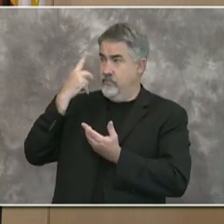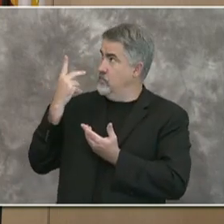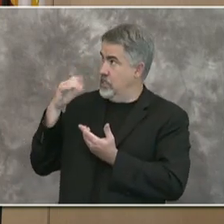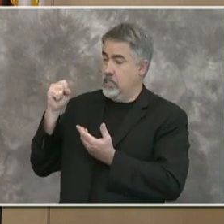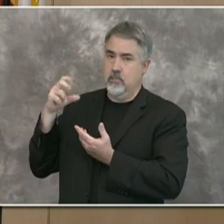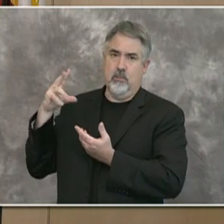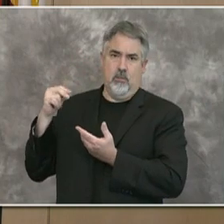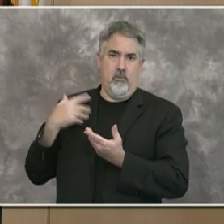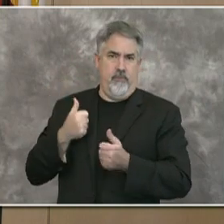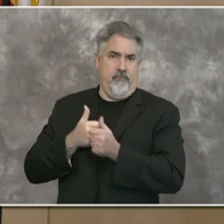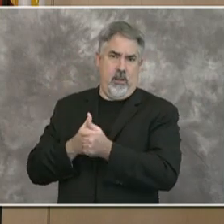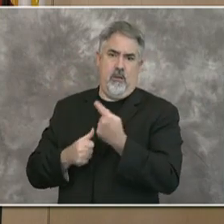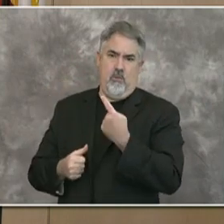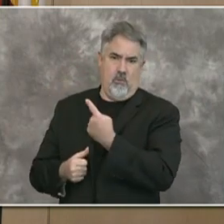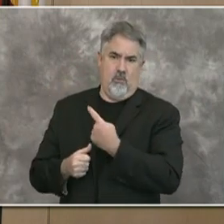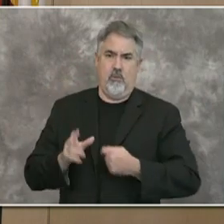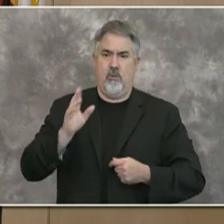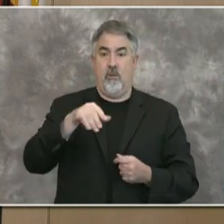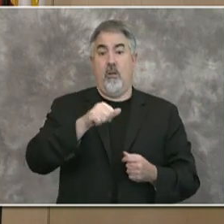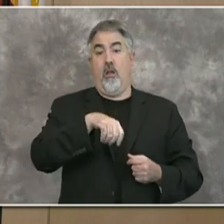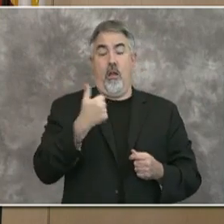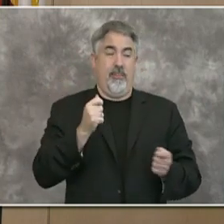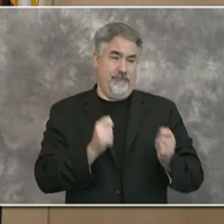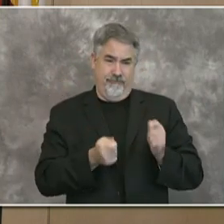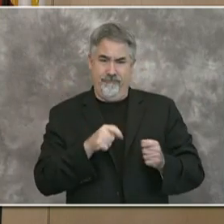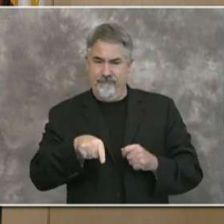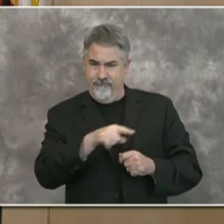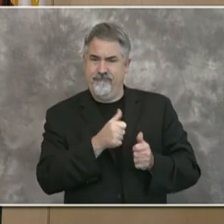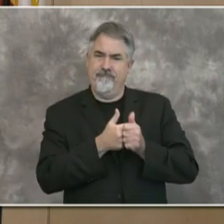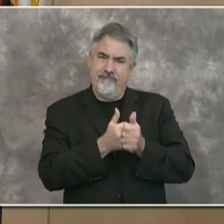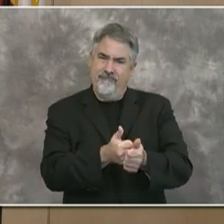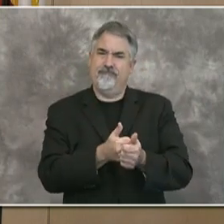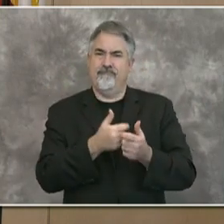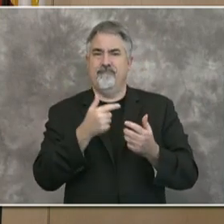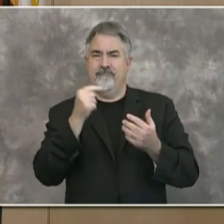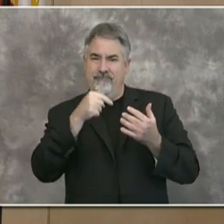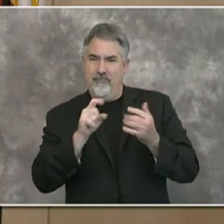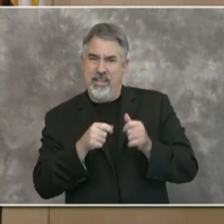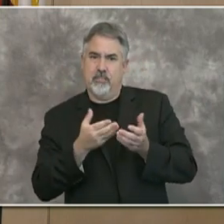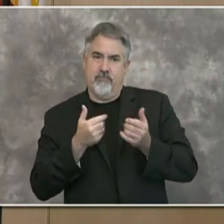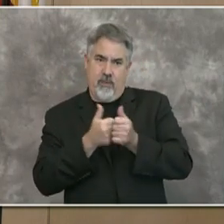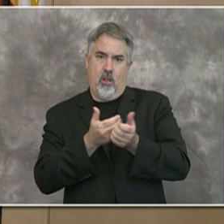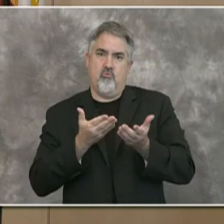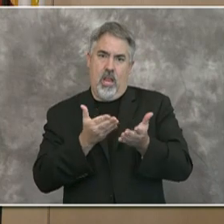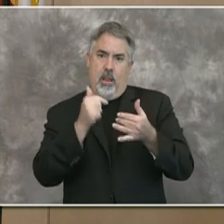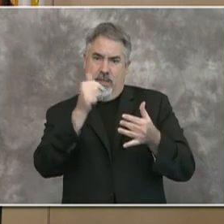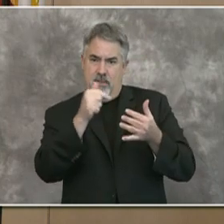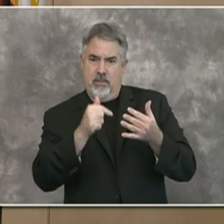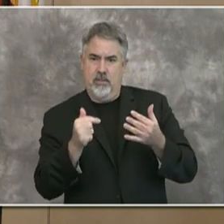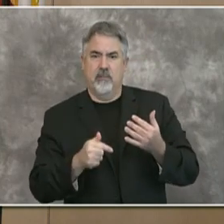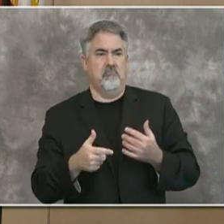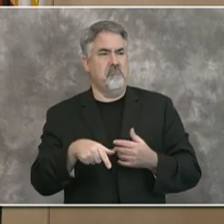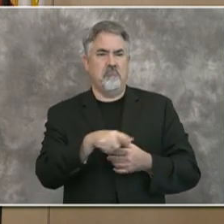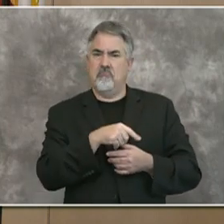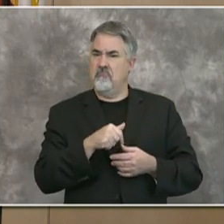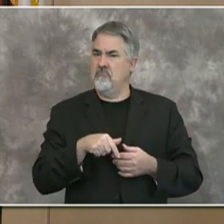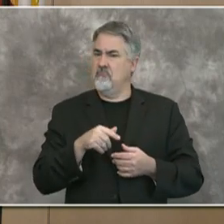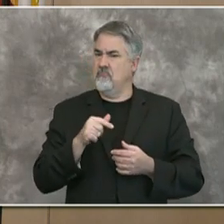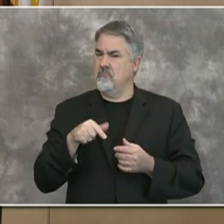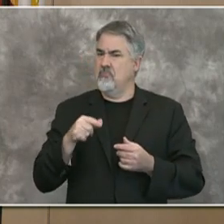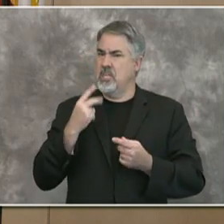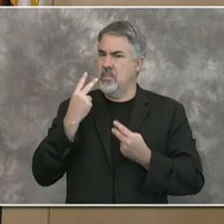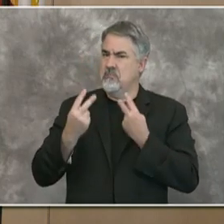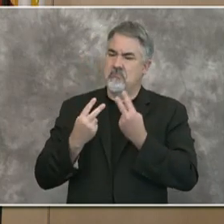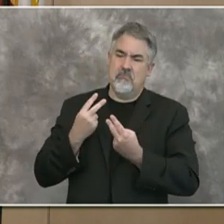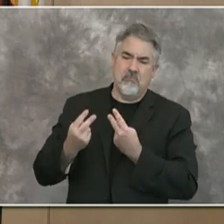where we can make other changes and recommendations, we are doing that, as has already been evidenced by the changes in orders